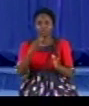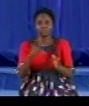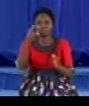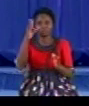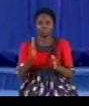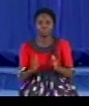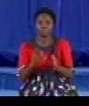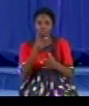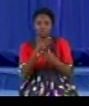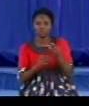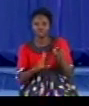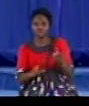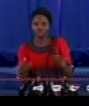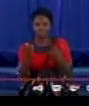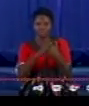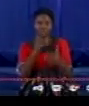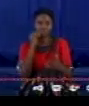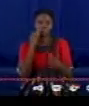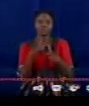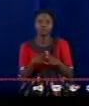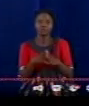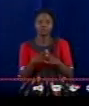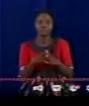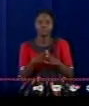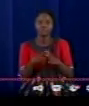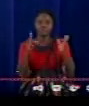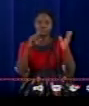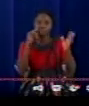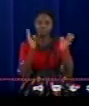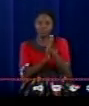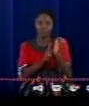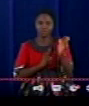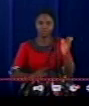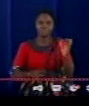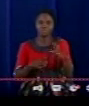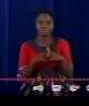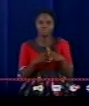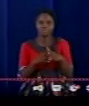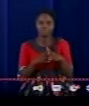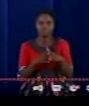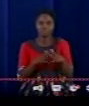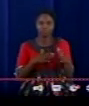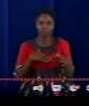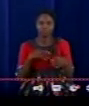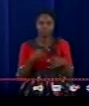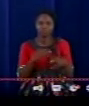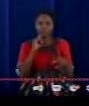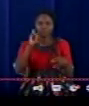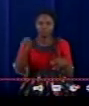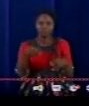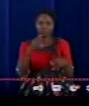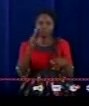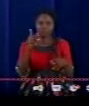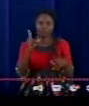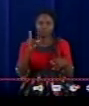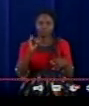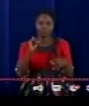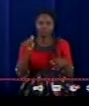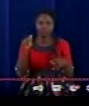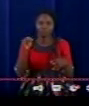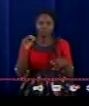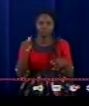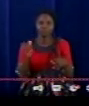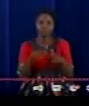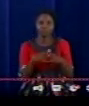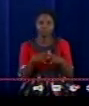will give us the testimony. Praise the Lord! My name is Juliana Emmanuel Lenshi. I want